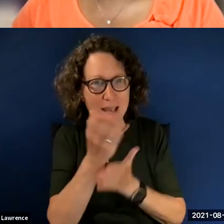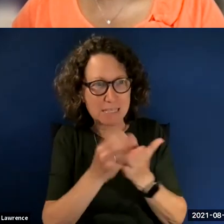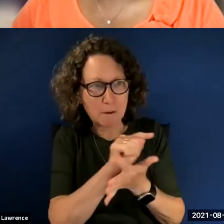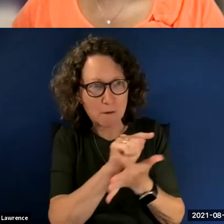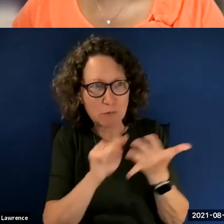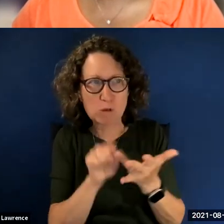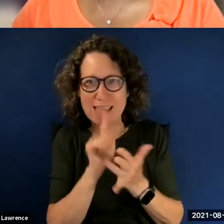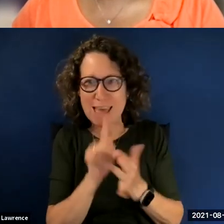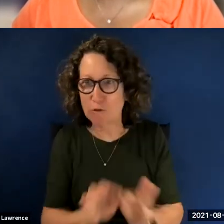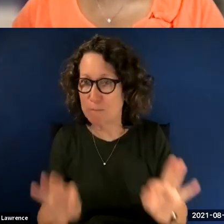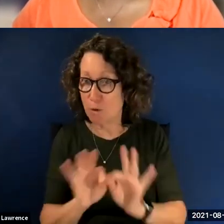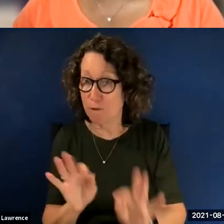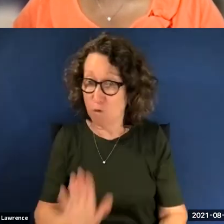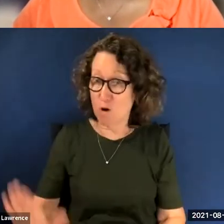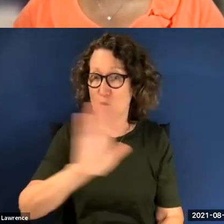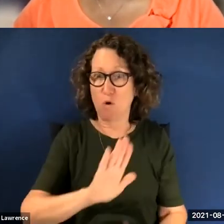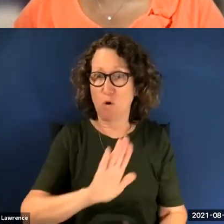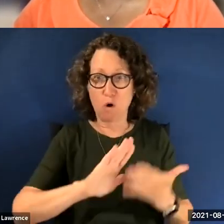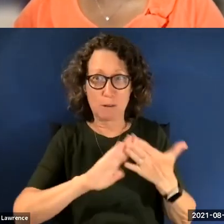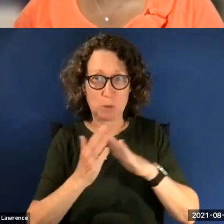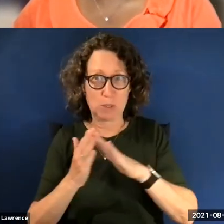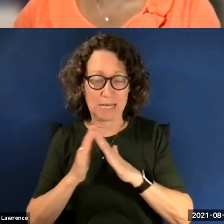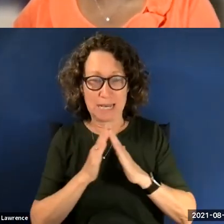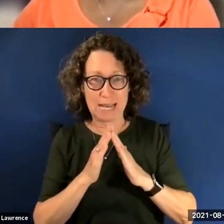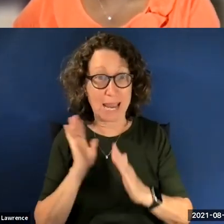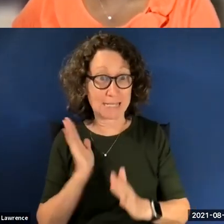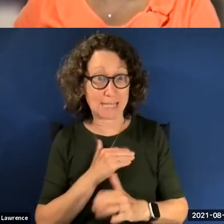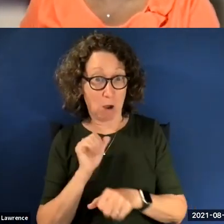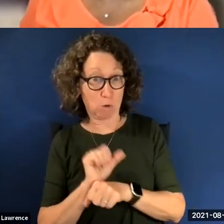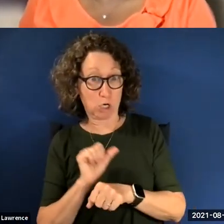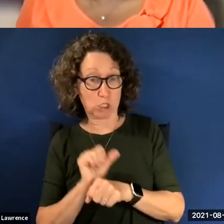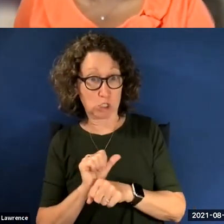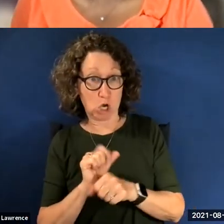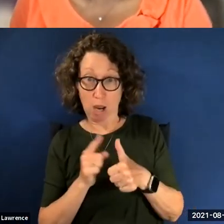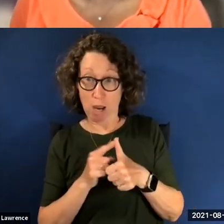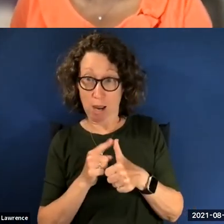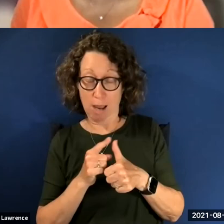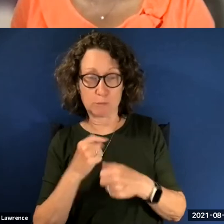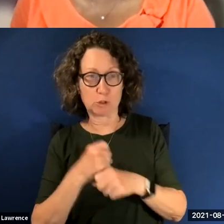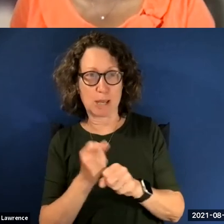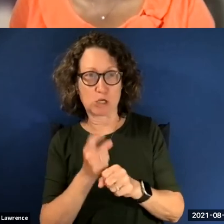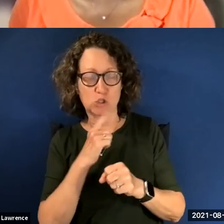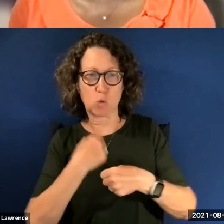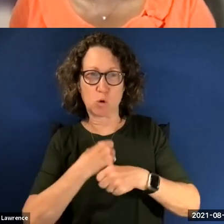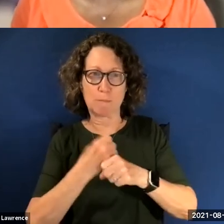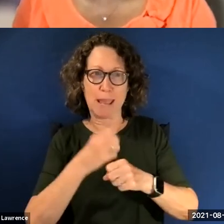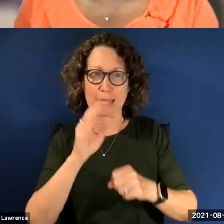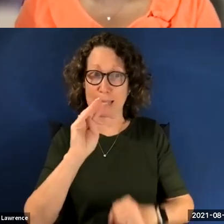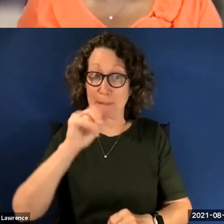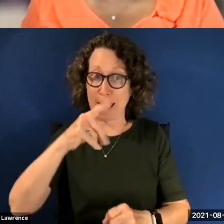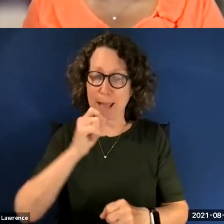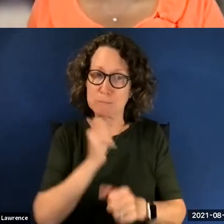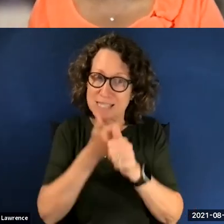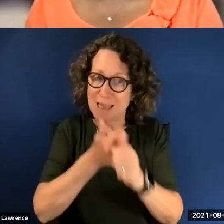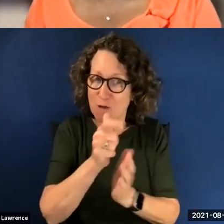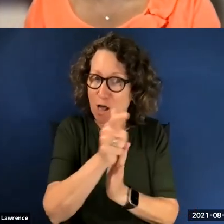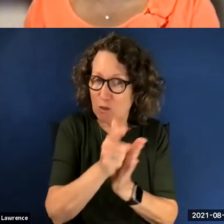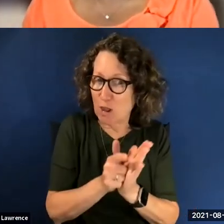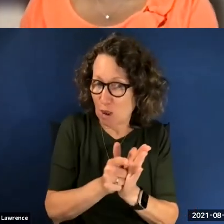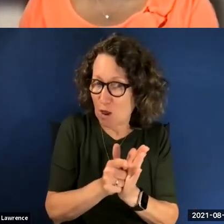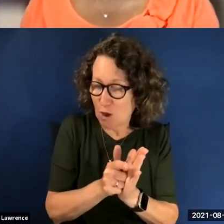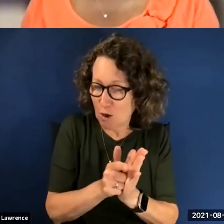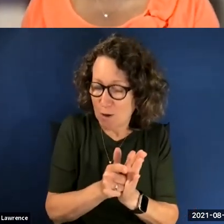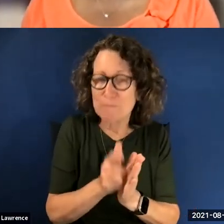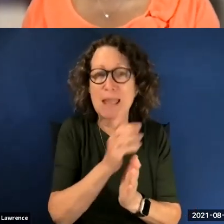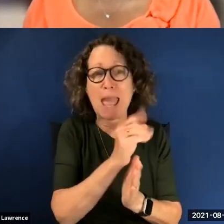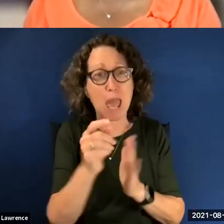really important for your community. And it's our job to number one, make sure that we're drawing maps that are legal in terms of the law and